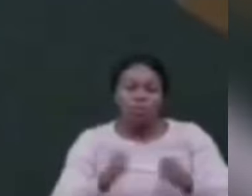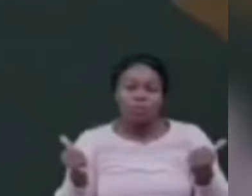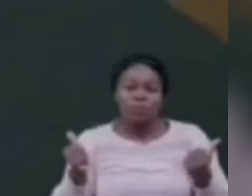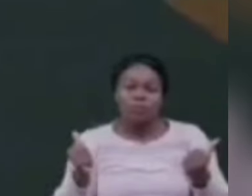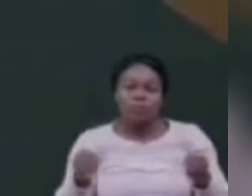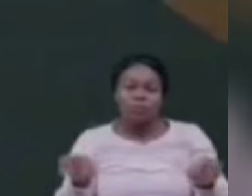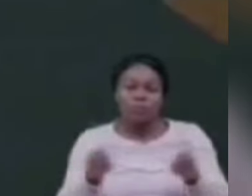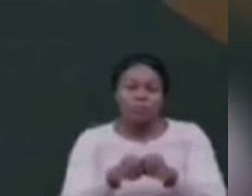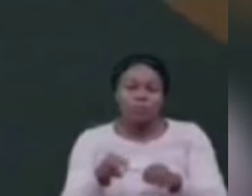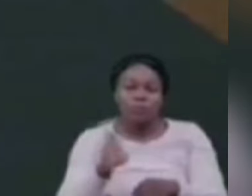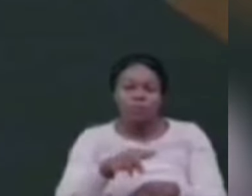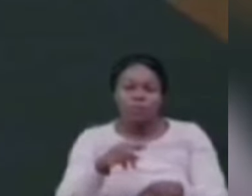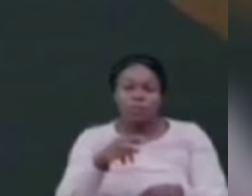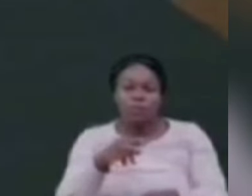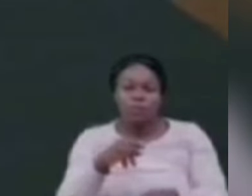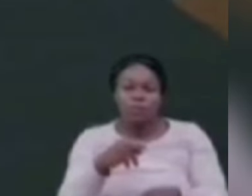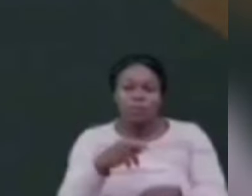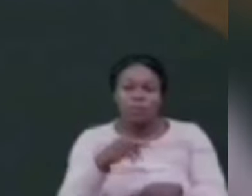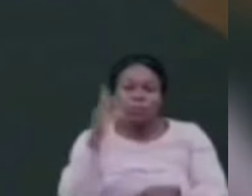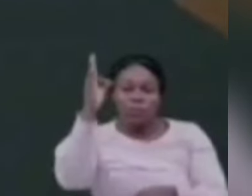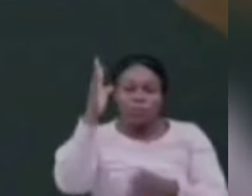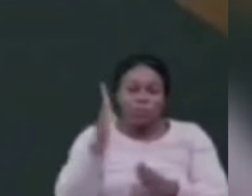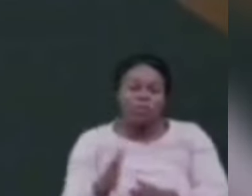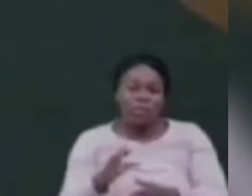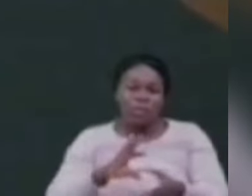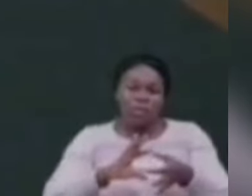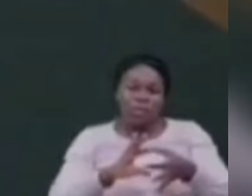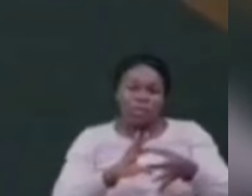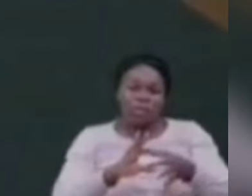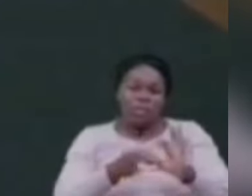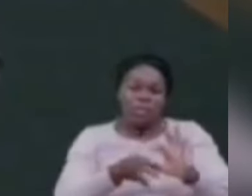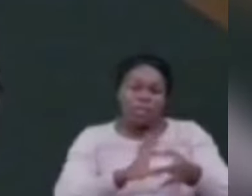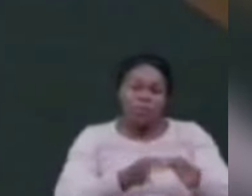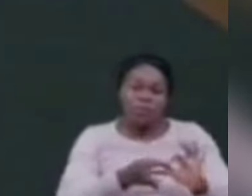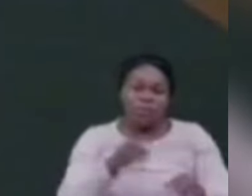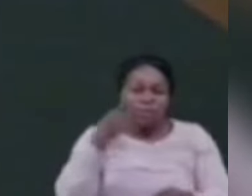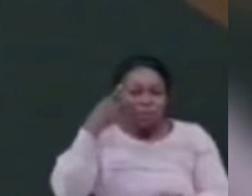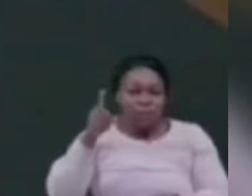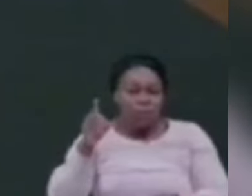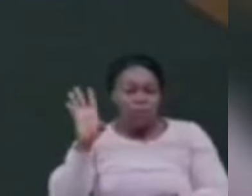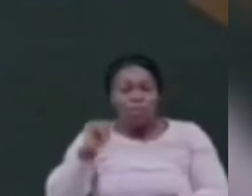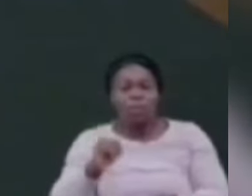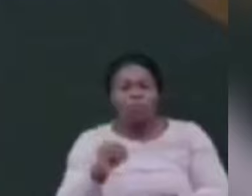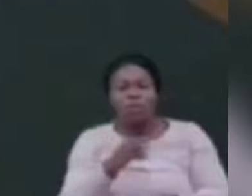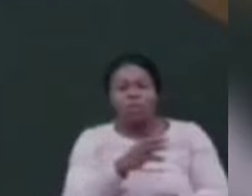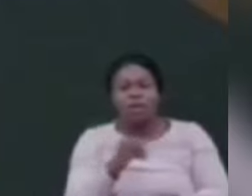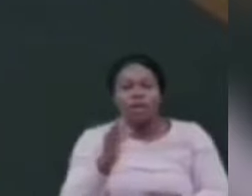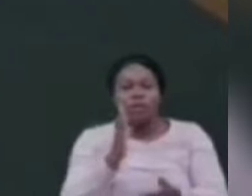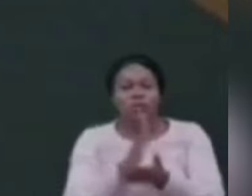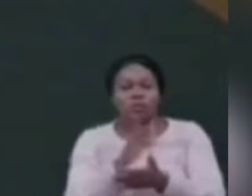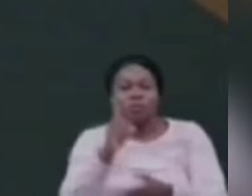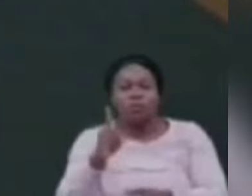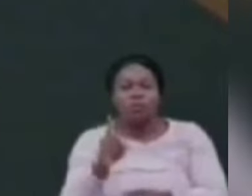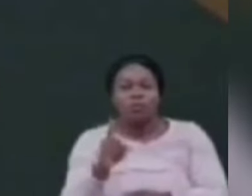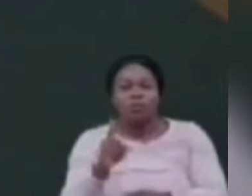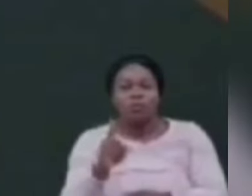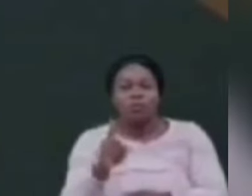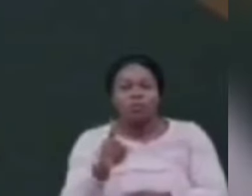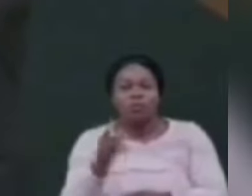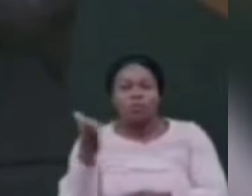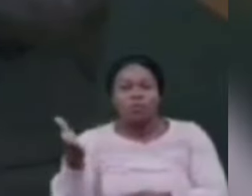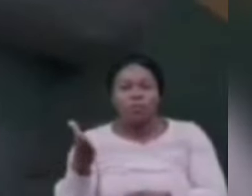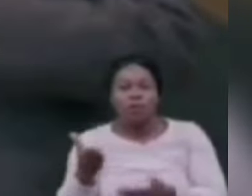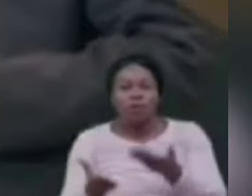was interpreting for me. And when I was praying, I said, somebody there, you're almost